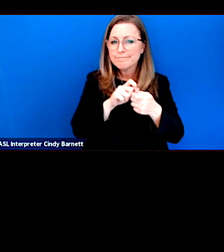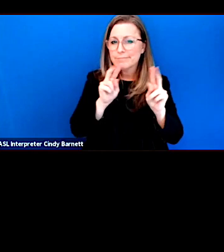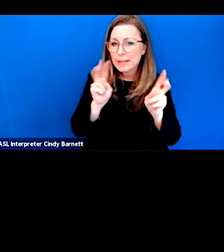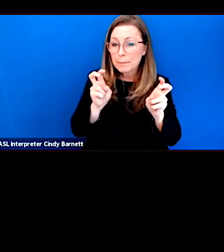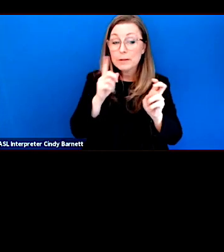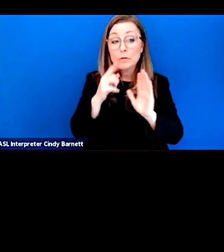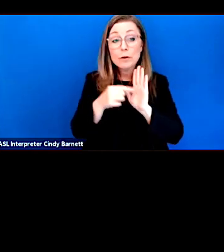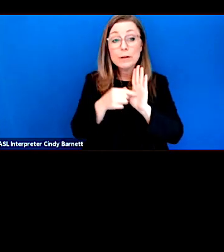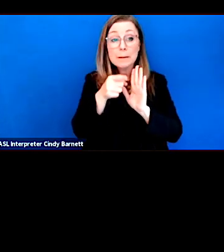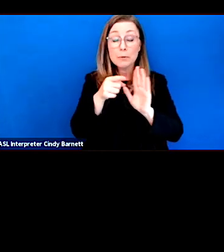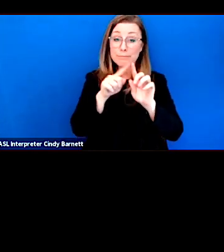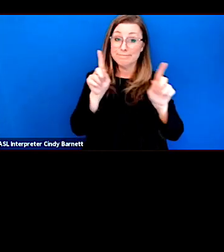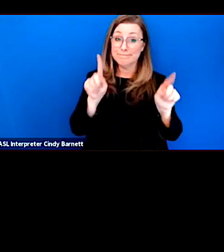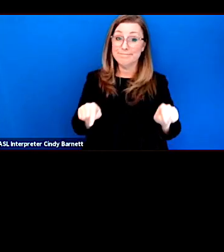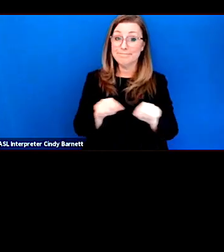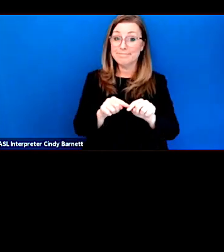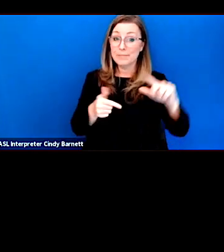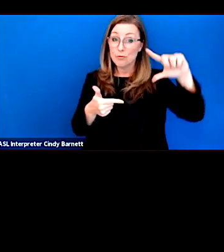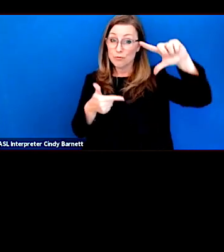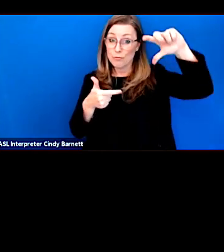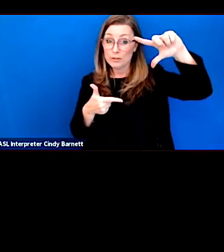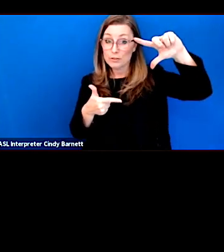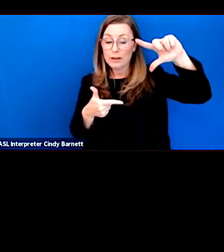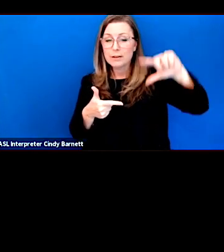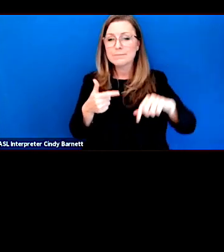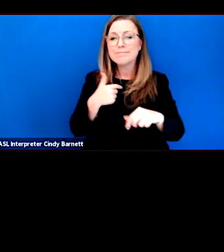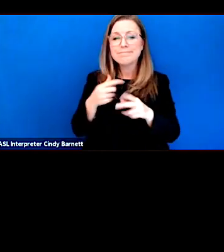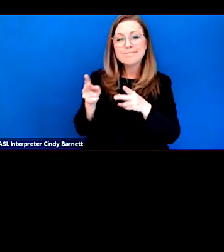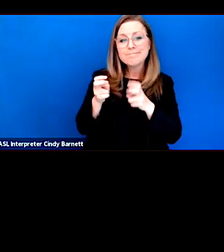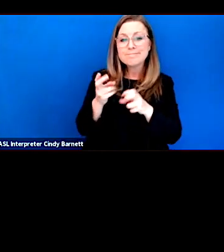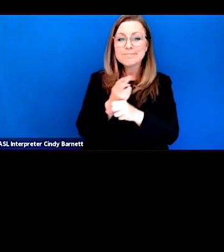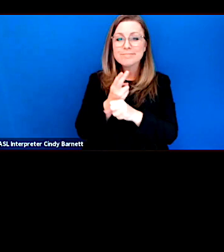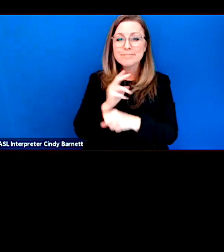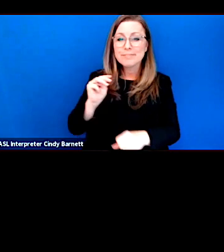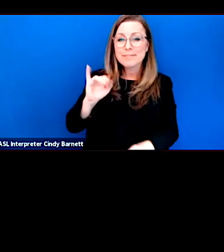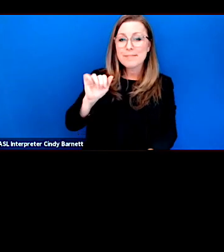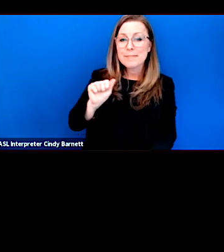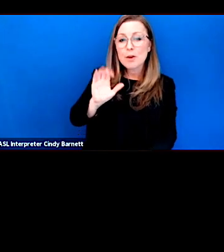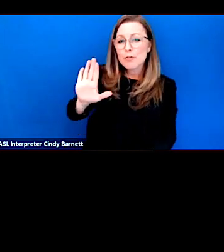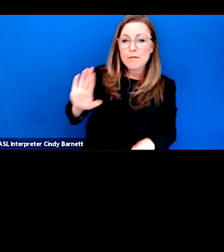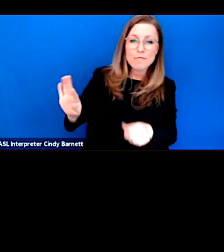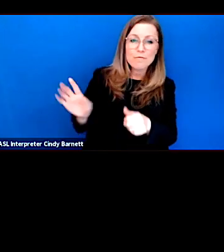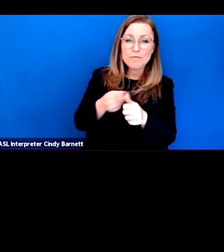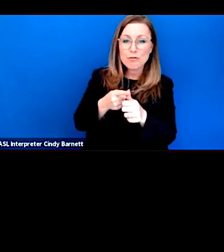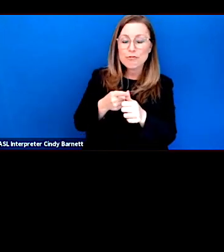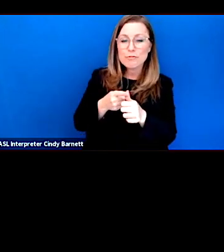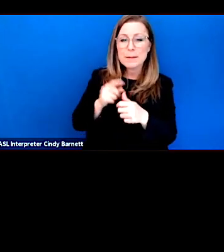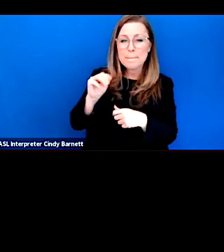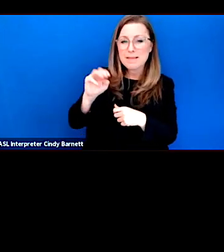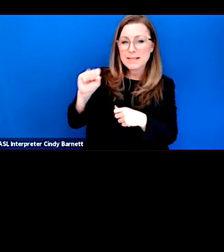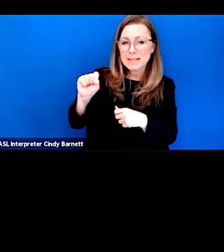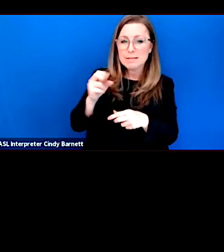in Google Scholar. And we've used Mia's very first synthesis, which was called Inside the Double